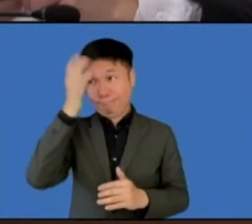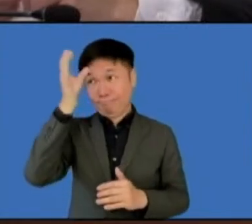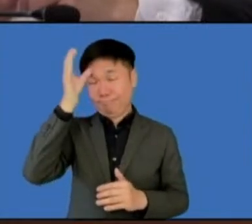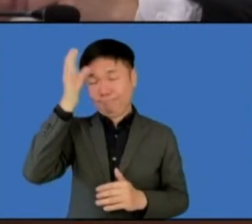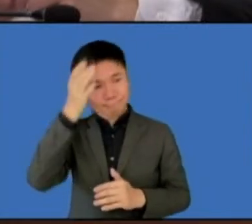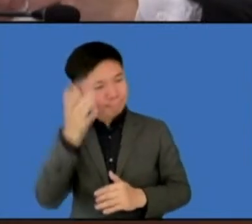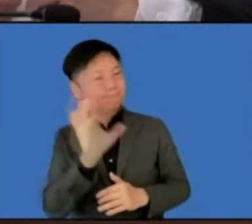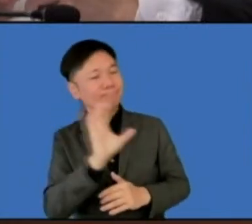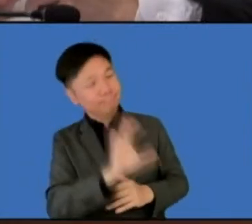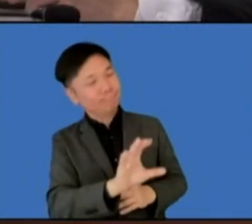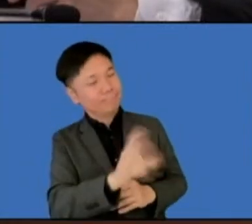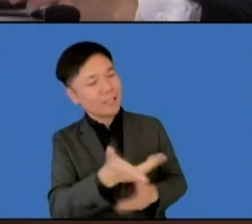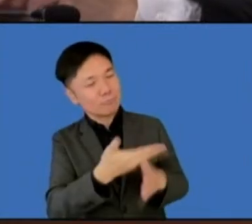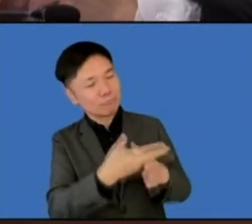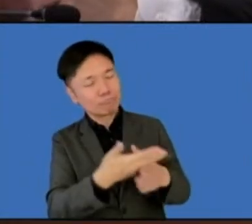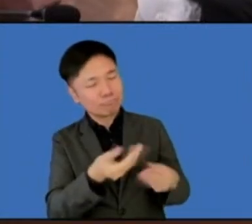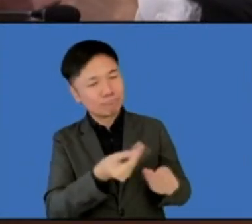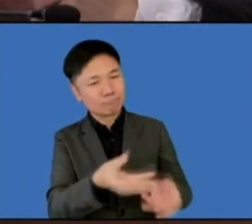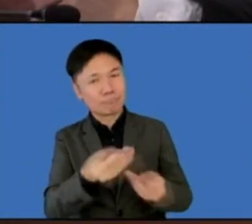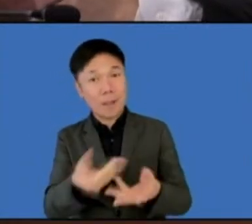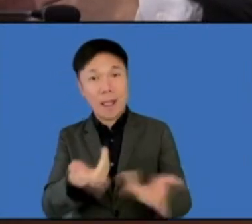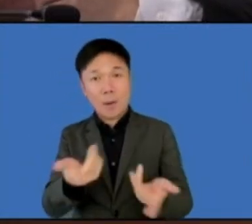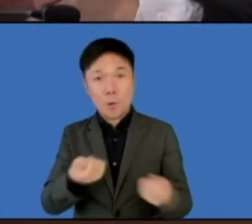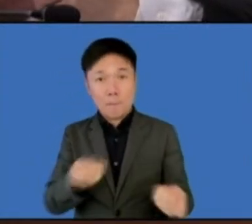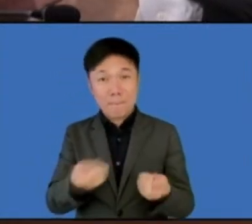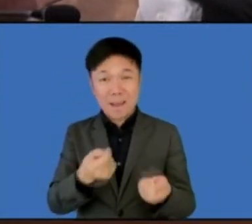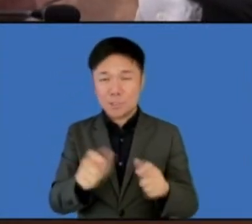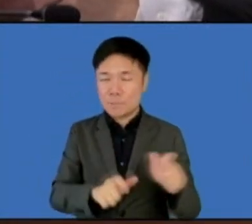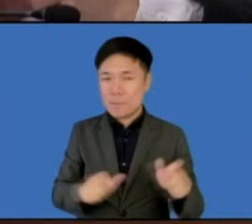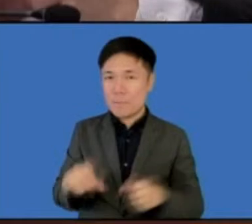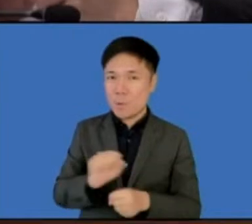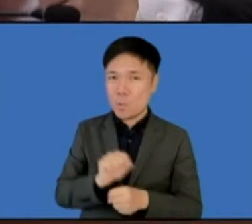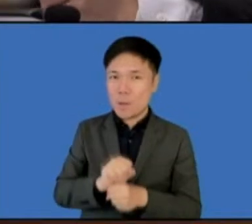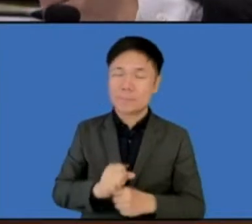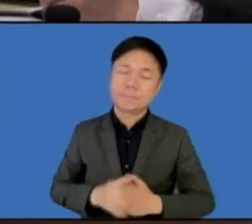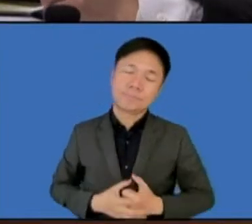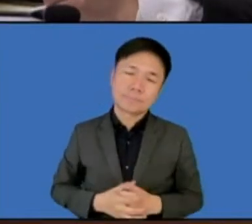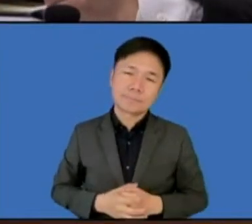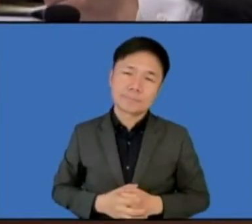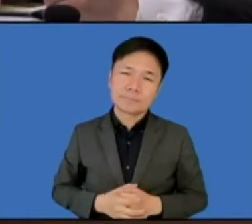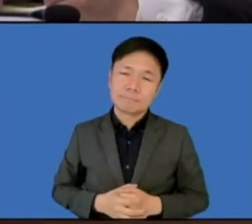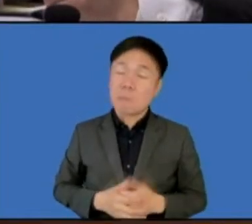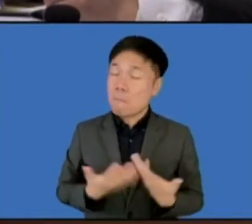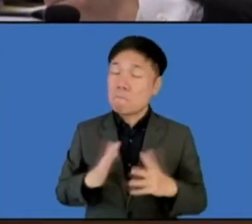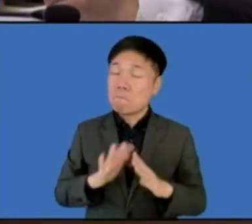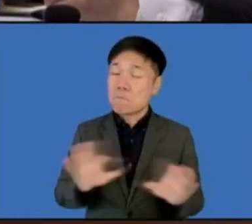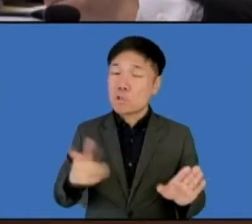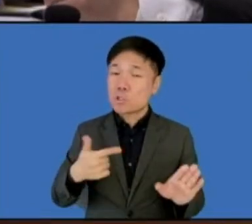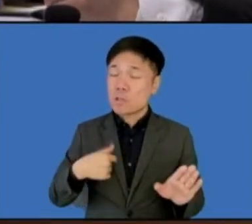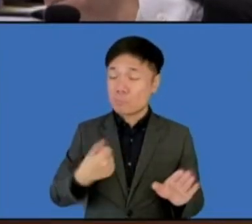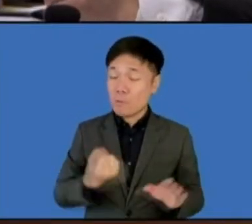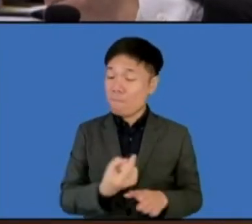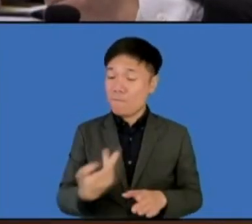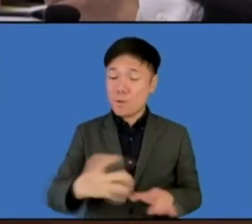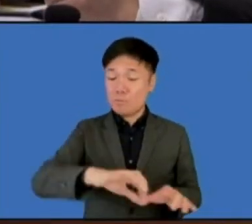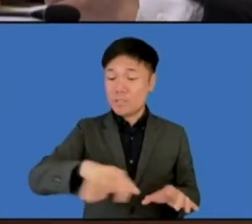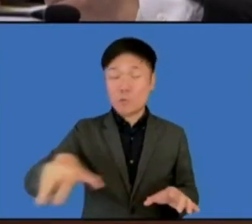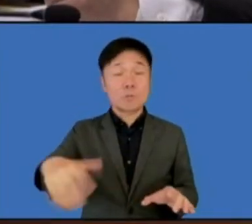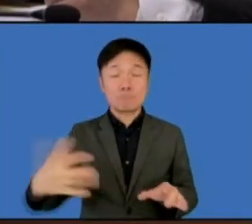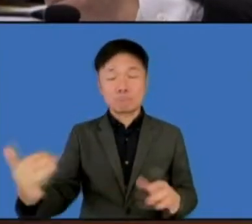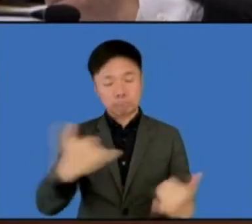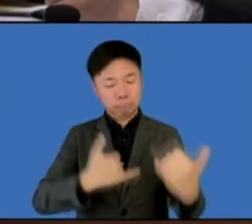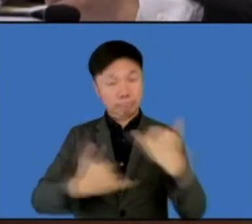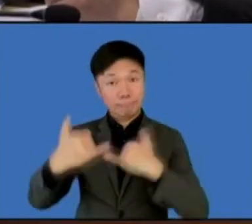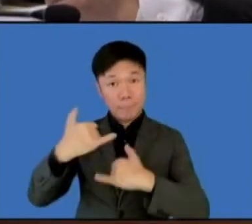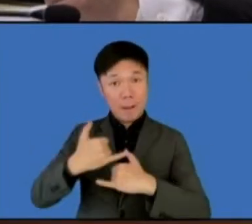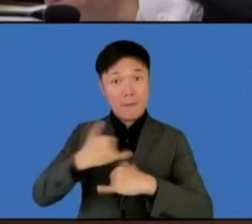labor management. So we have had the opportunity to host several countries that came to the Philippines